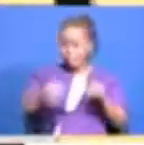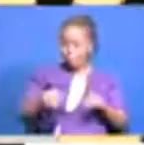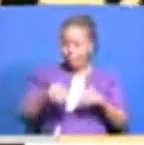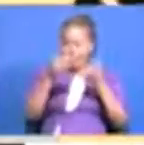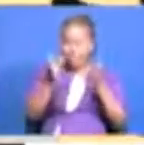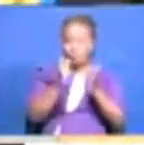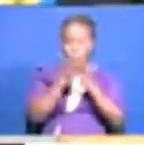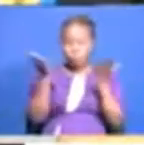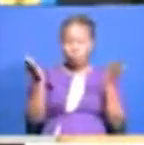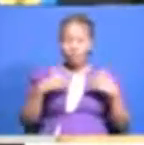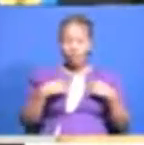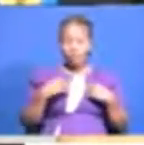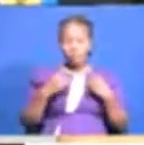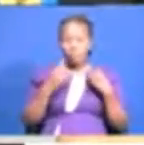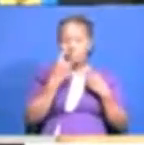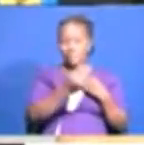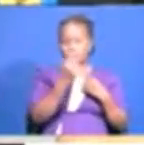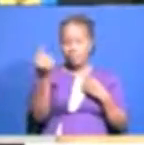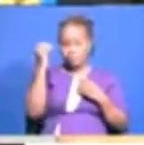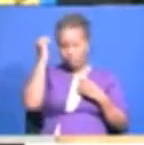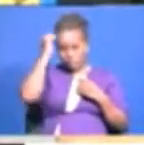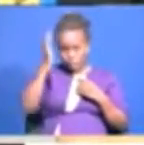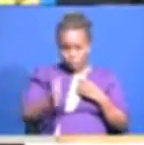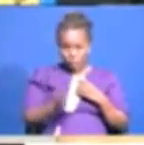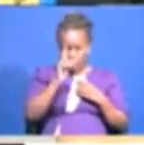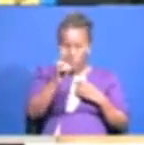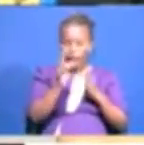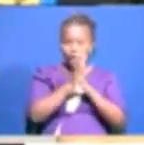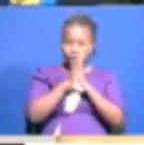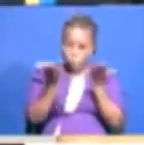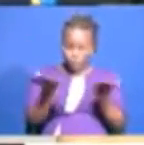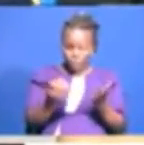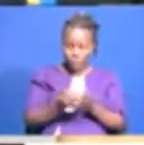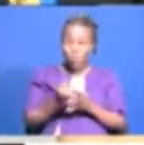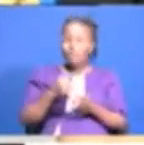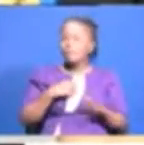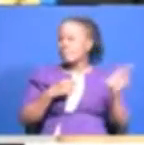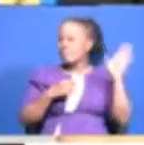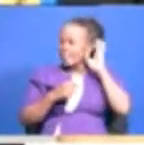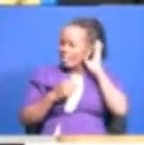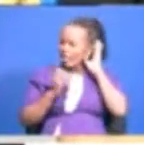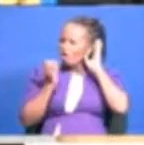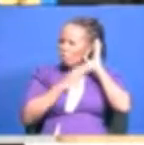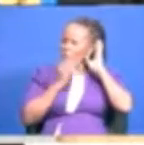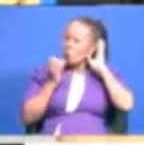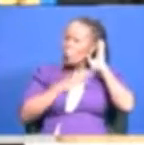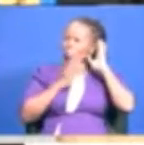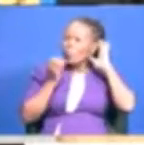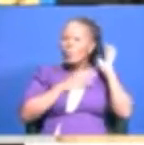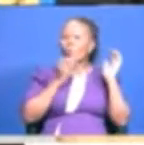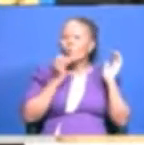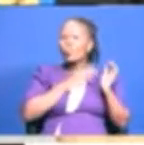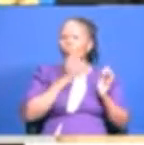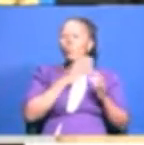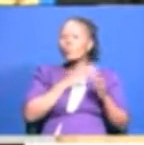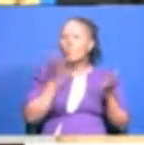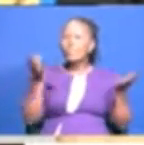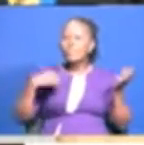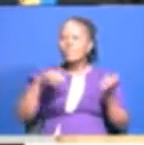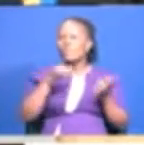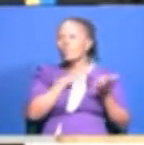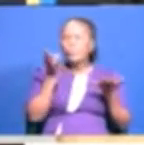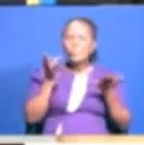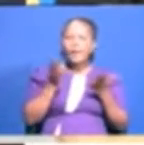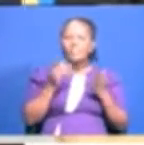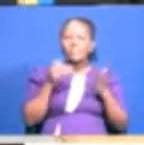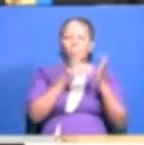of 1:1. I also hear a little bit of noise that we are retaining textbook money. Of